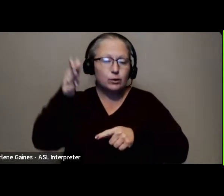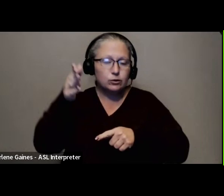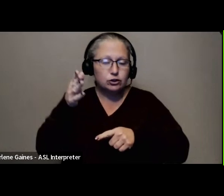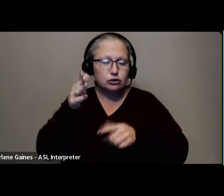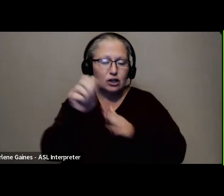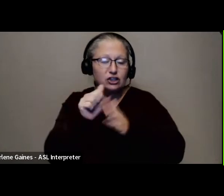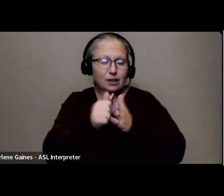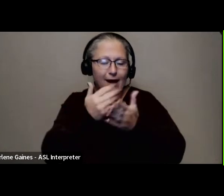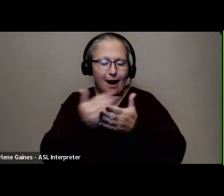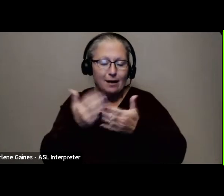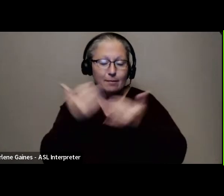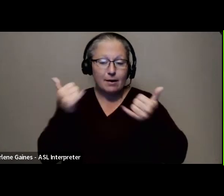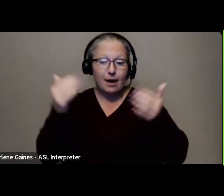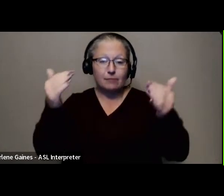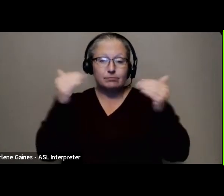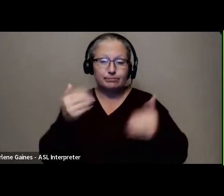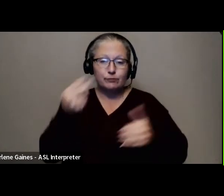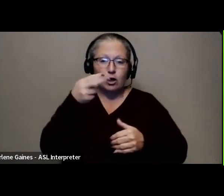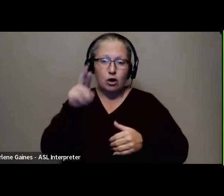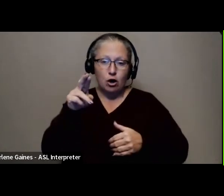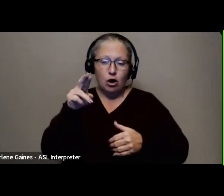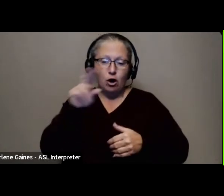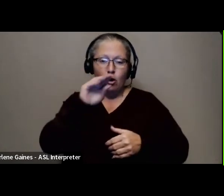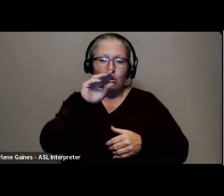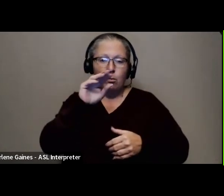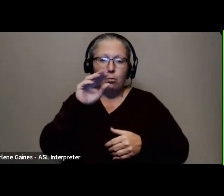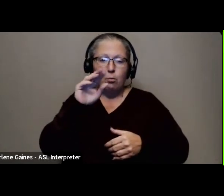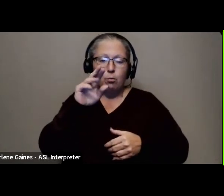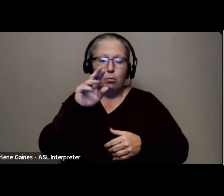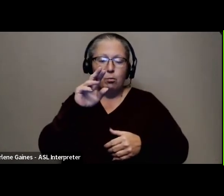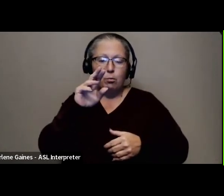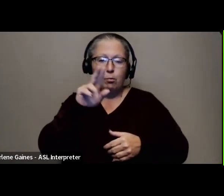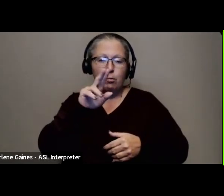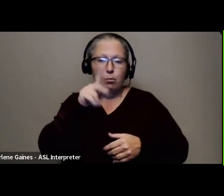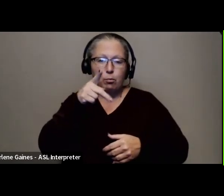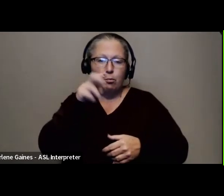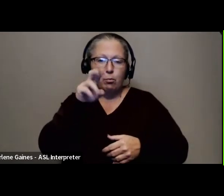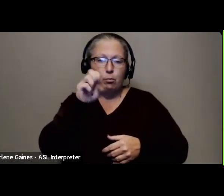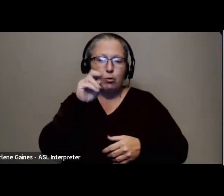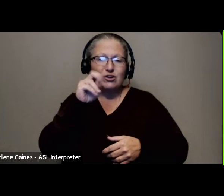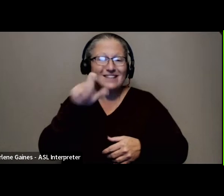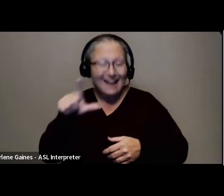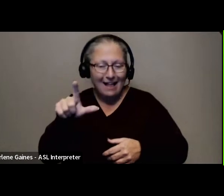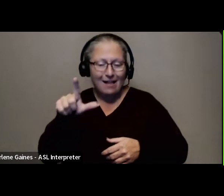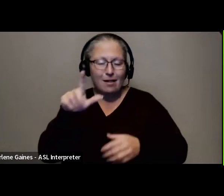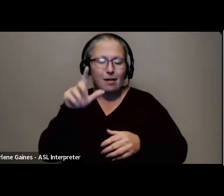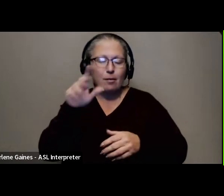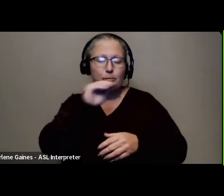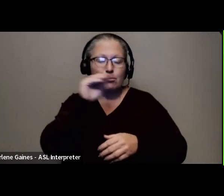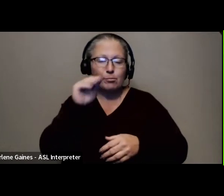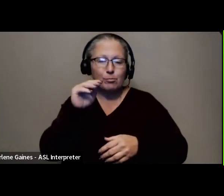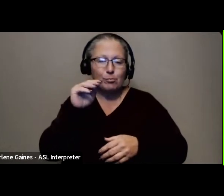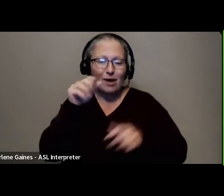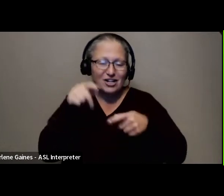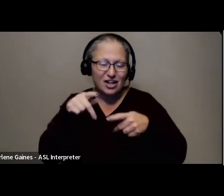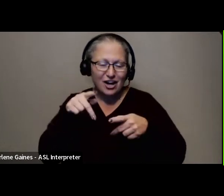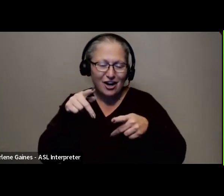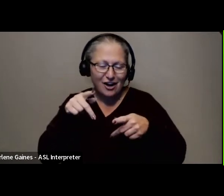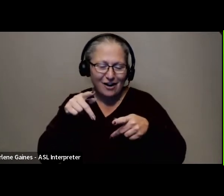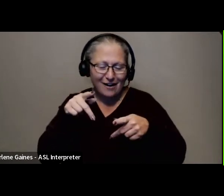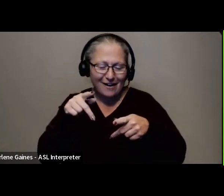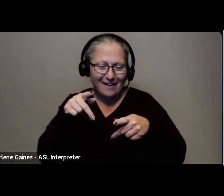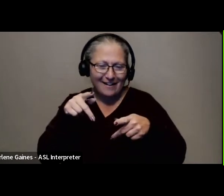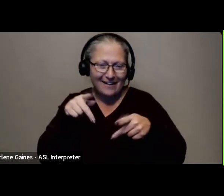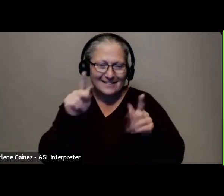Moving right along, we're going to the Human Resources Personnel Consent Agenda. Dr. Black, you Yes. get more. Yeah, thank you. Okay, You're on we